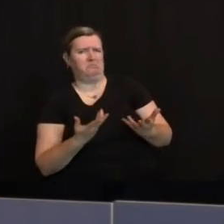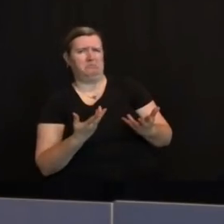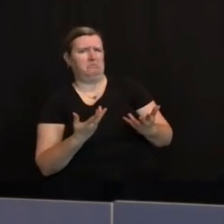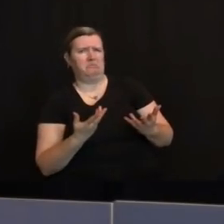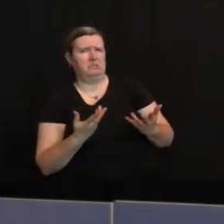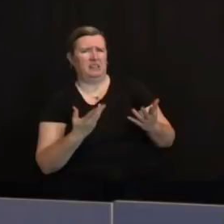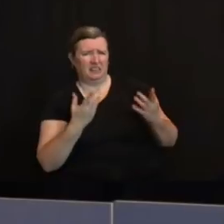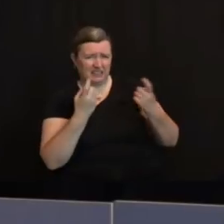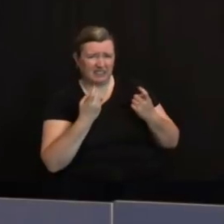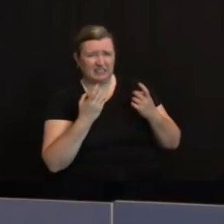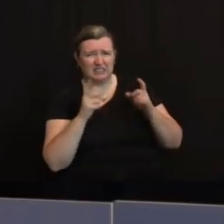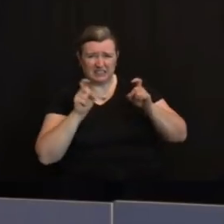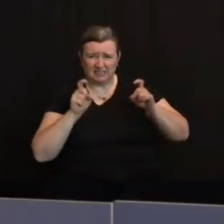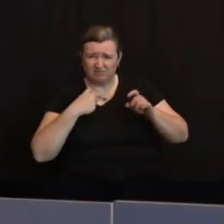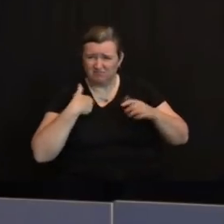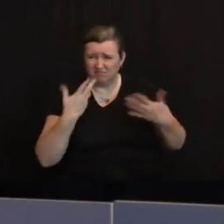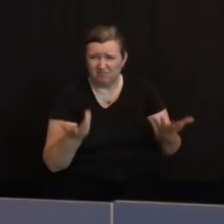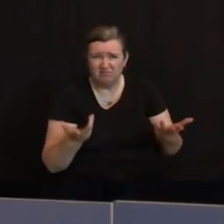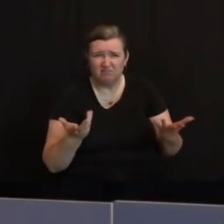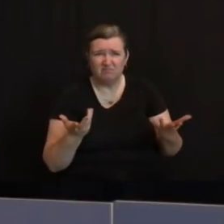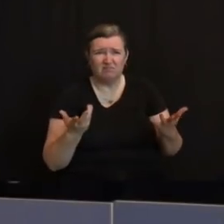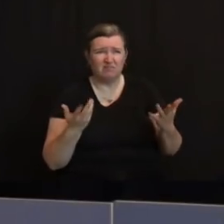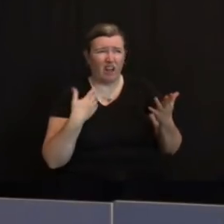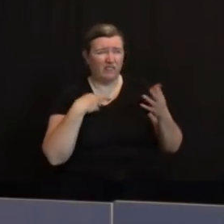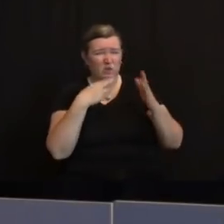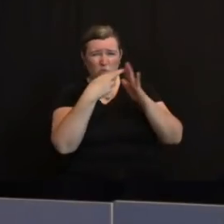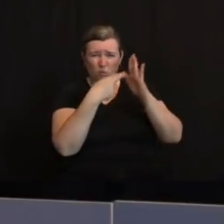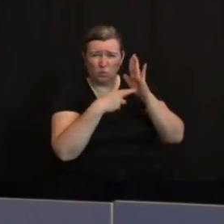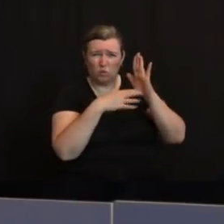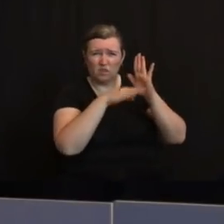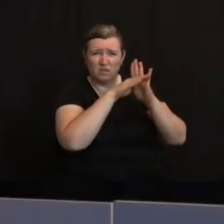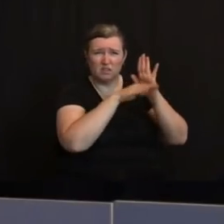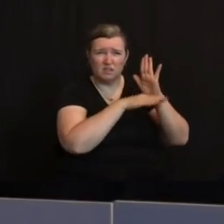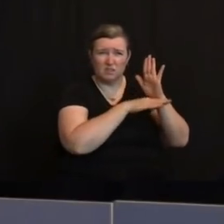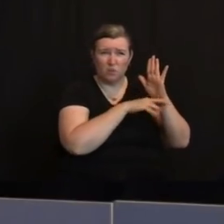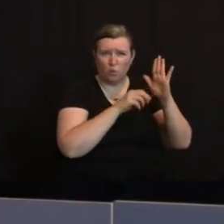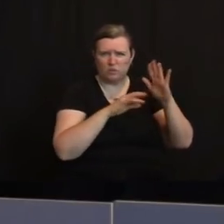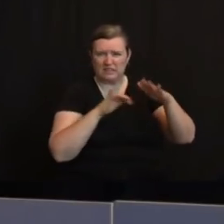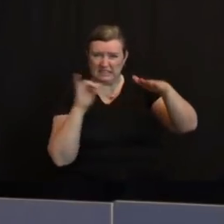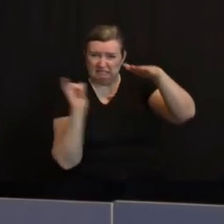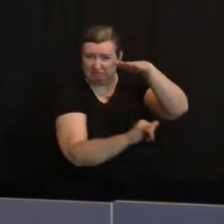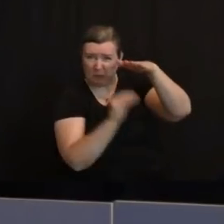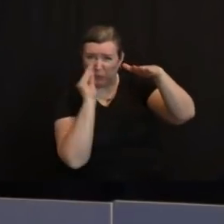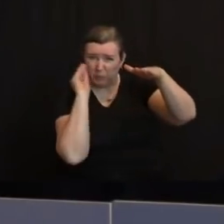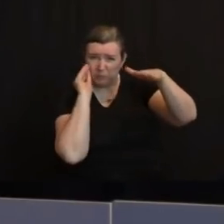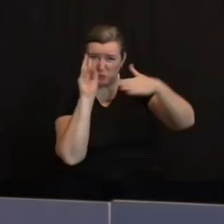few exceptions, the rule would be we'd want you to stay home quarantined for 2 weeks.